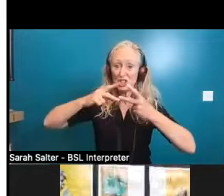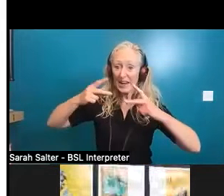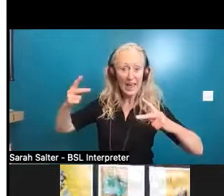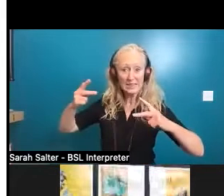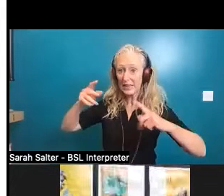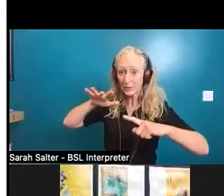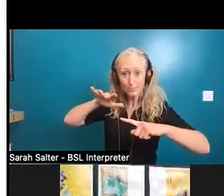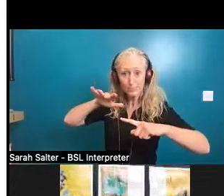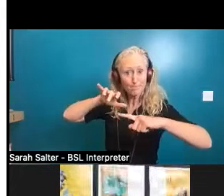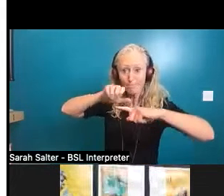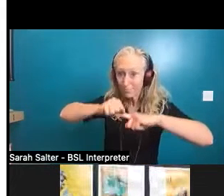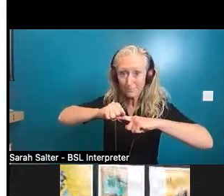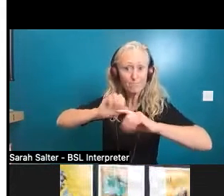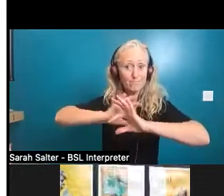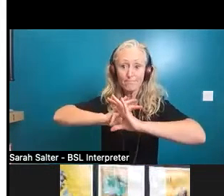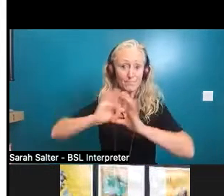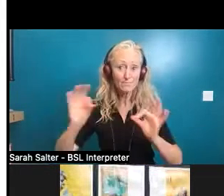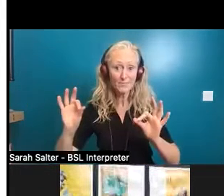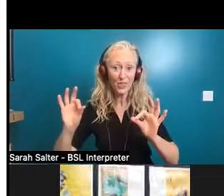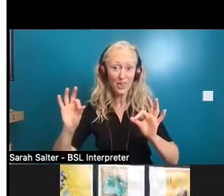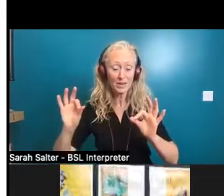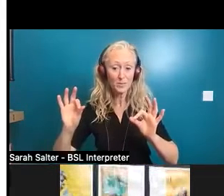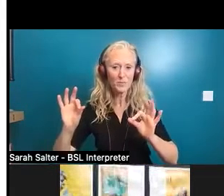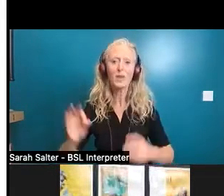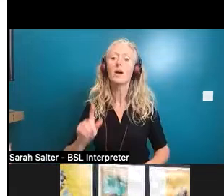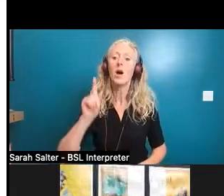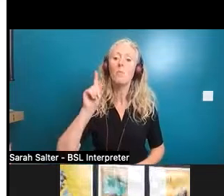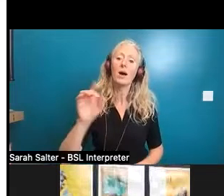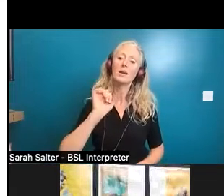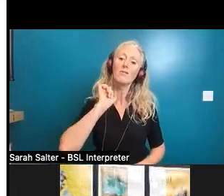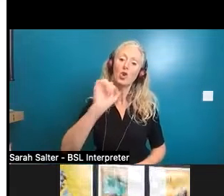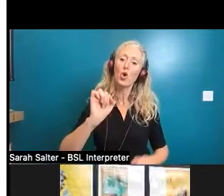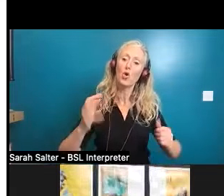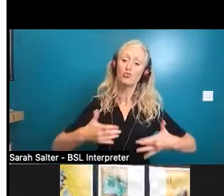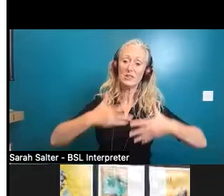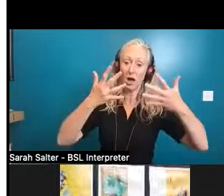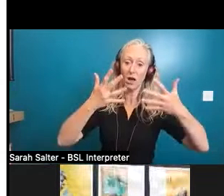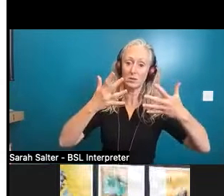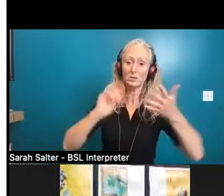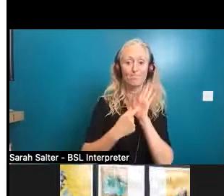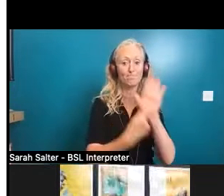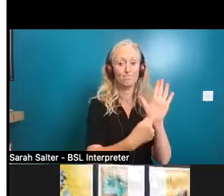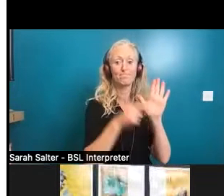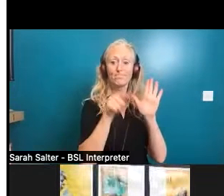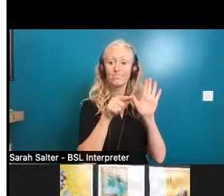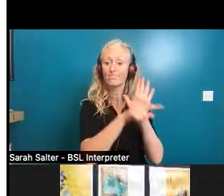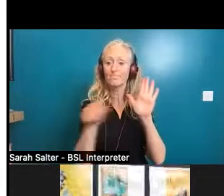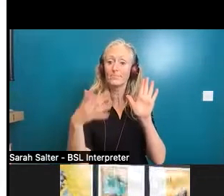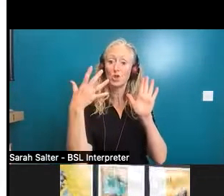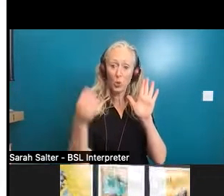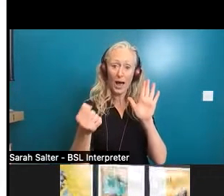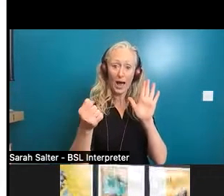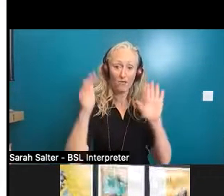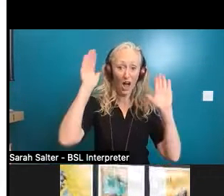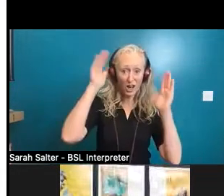But if you've got a positive test, then underneath it, there will be a whole string of letters and numbers.